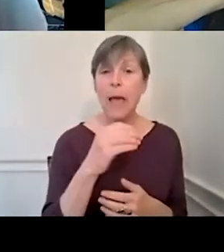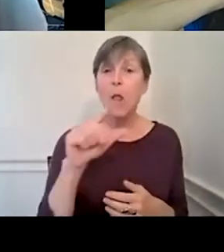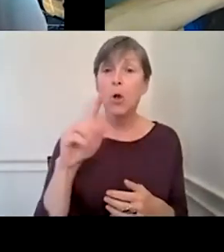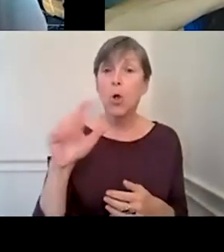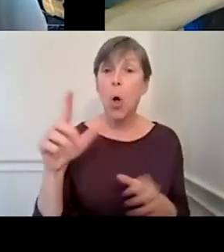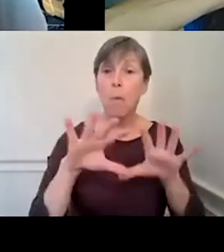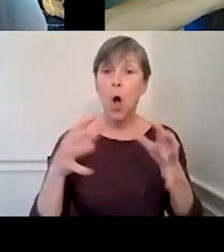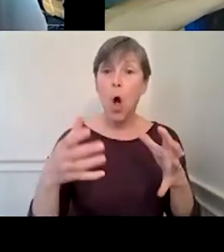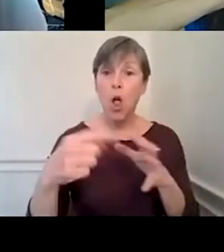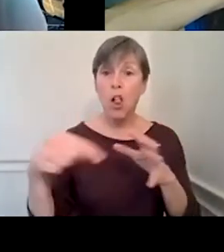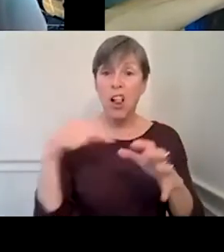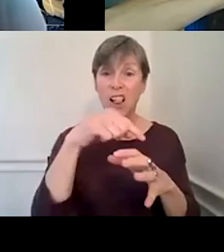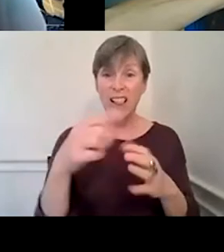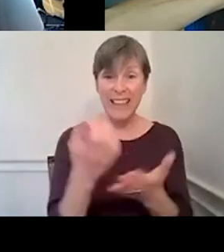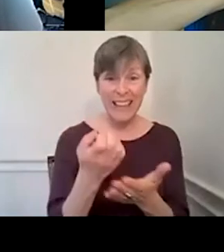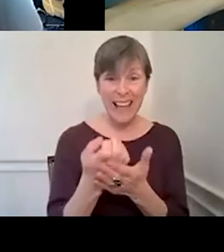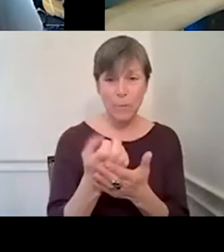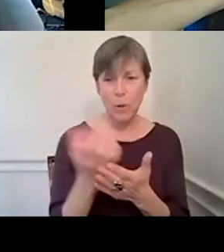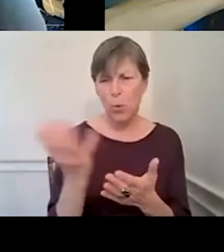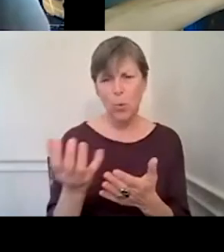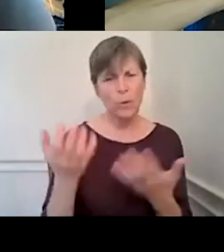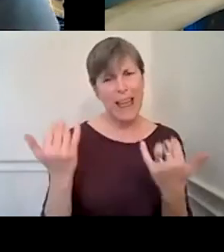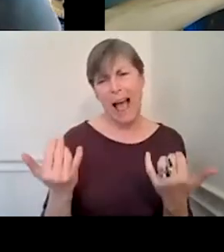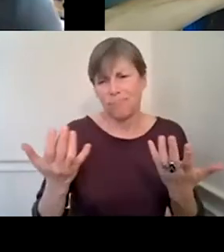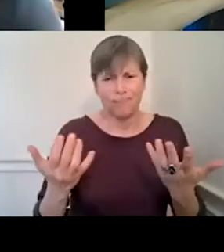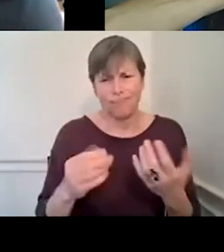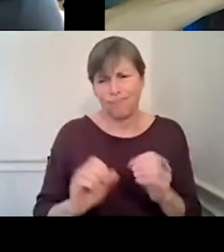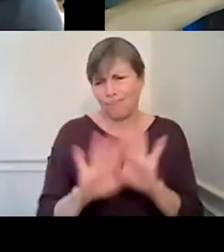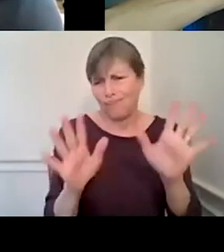economy is so international